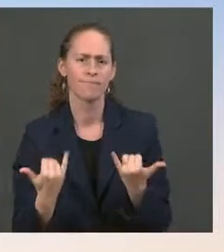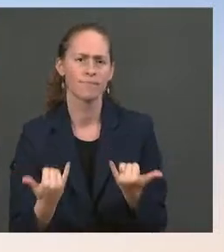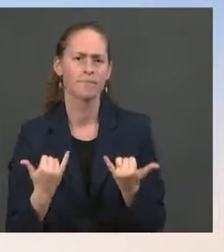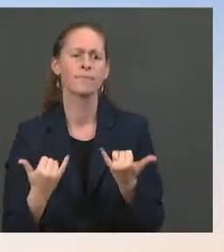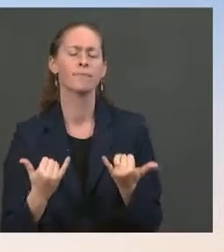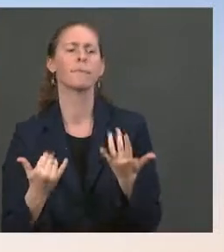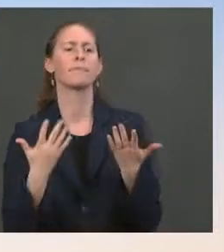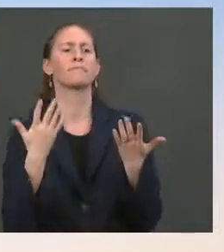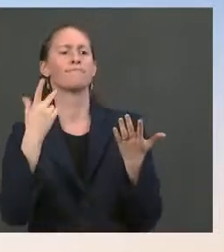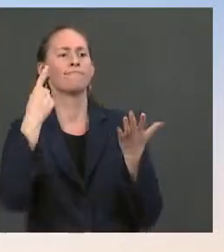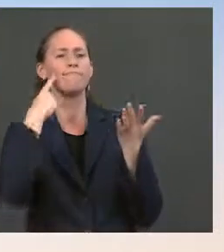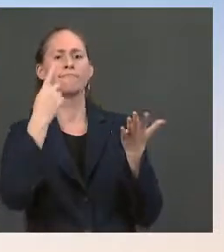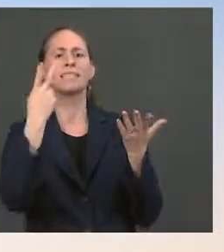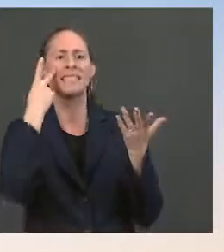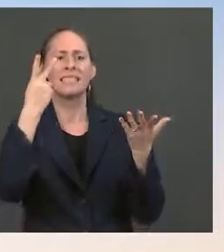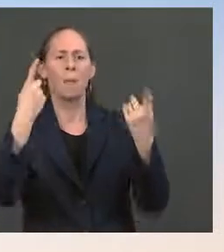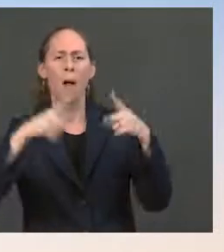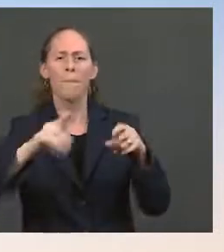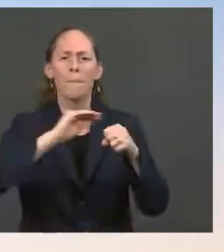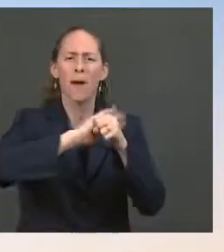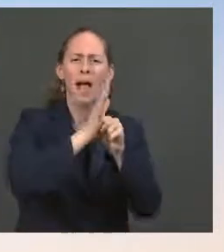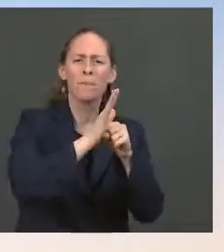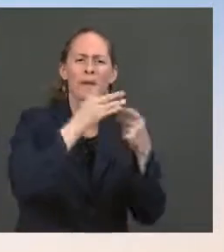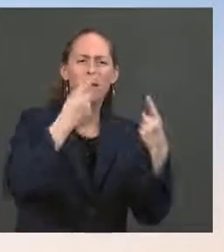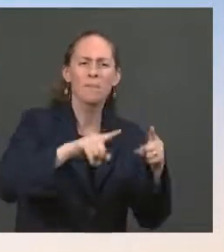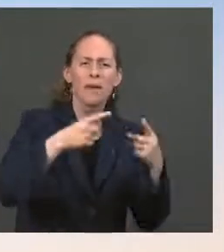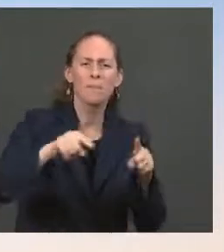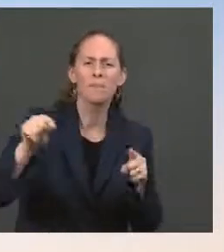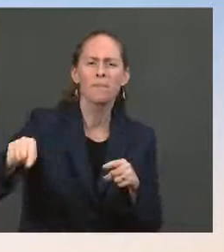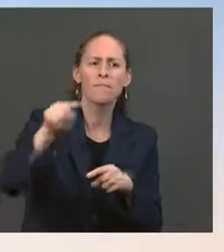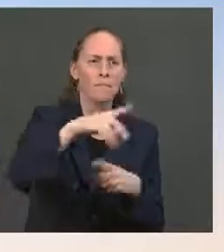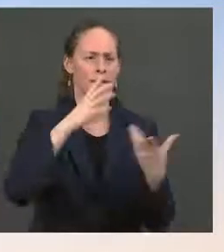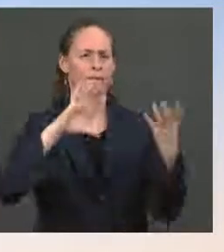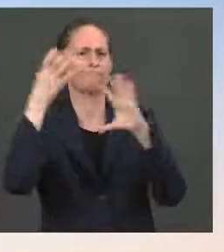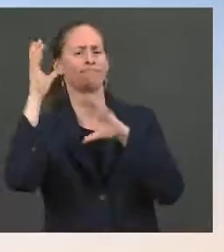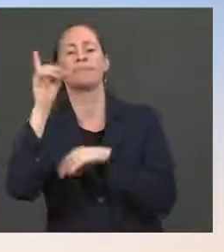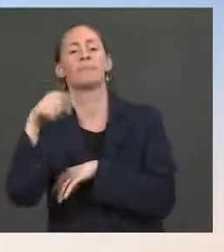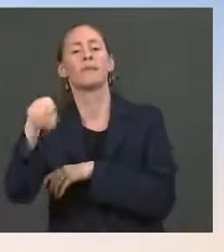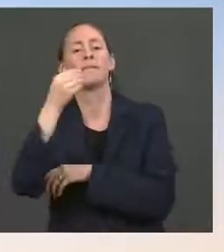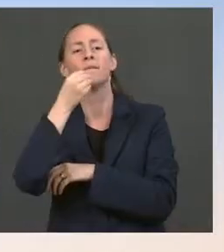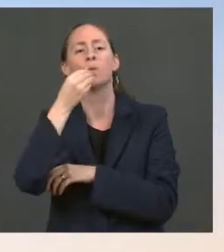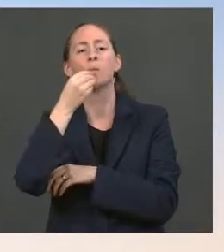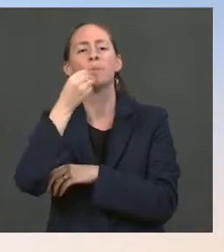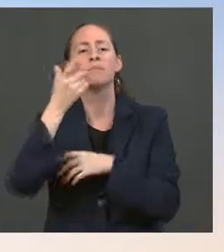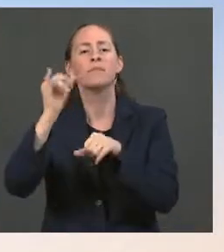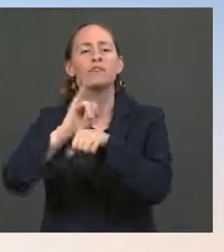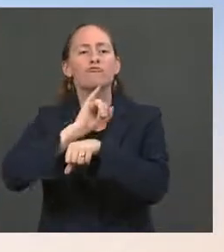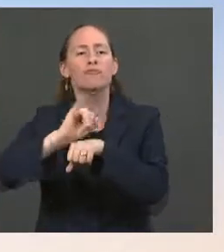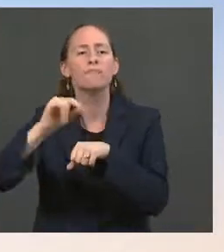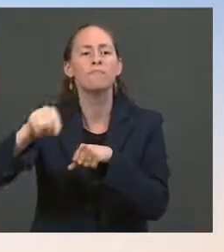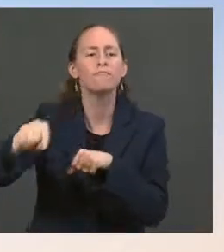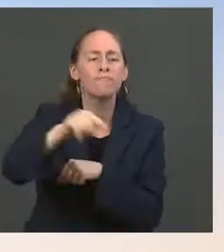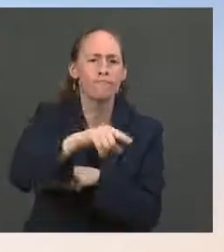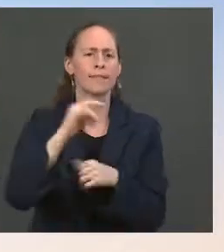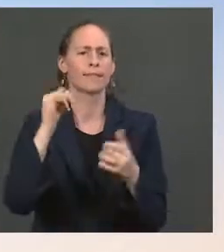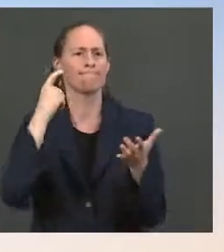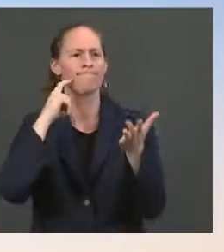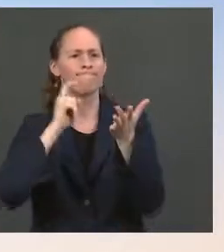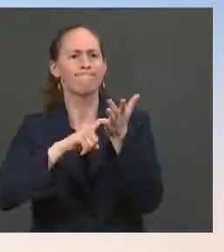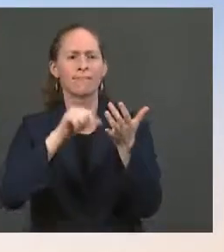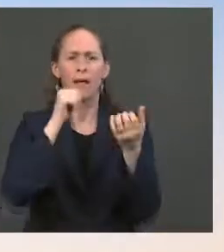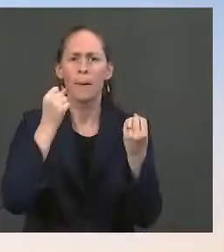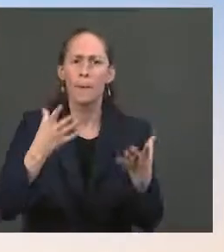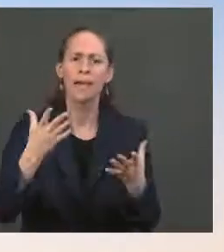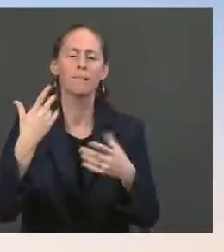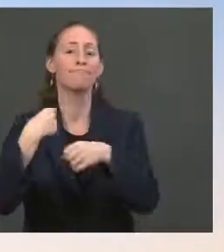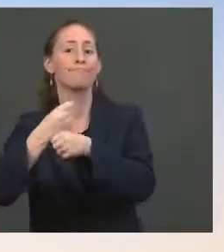revealed vulnerabilities in our food system, including consolidation and processing capacity that created supply bottlenecks and led to a drop